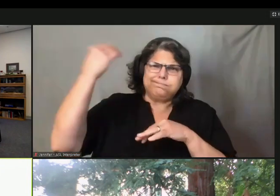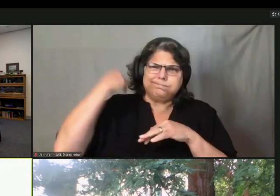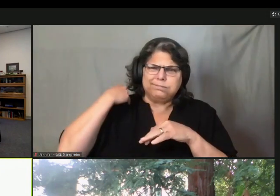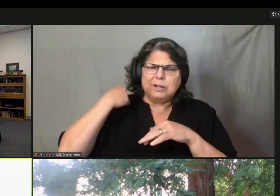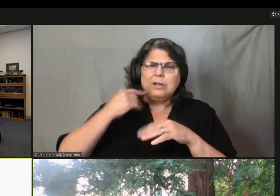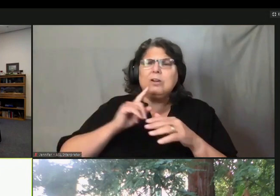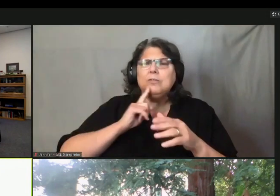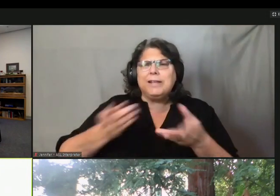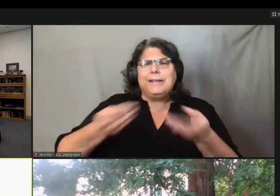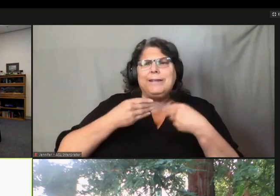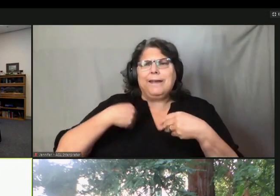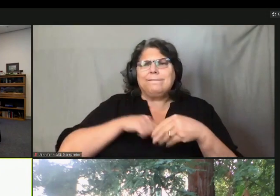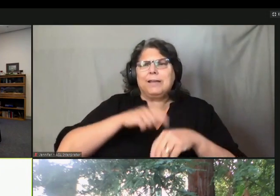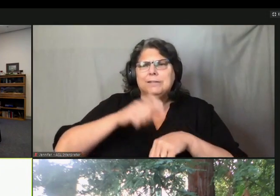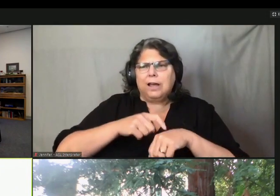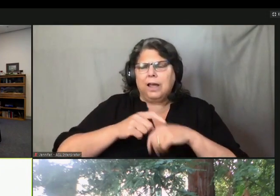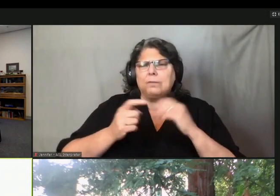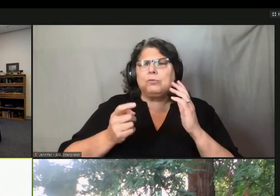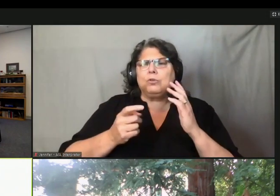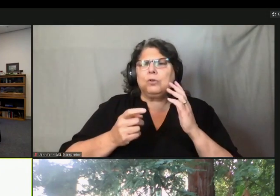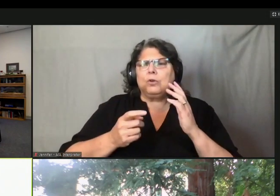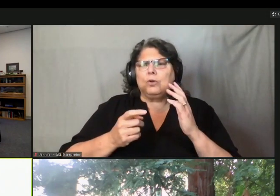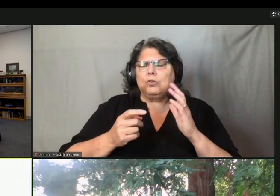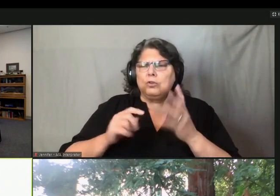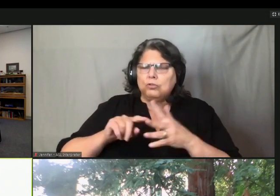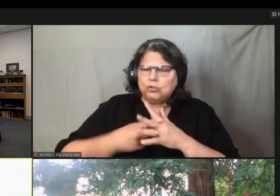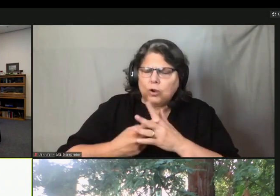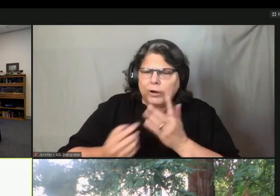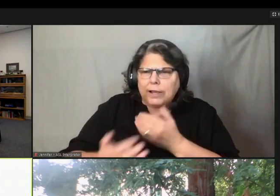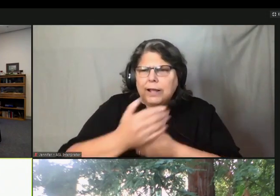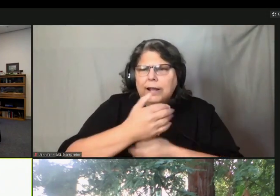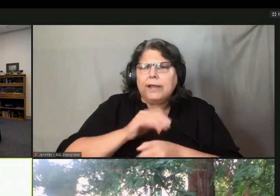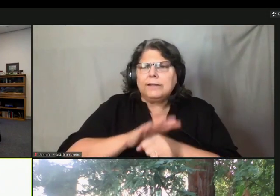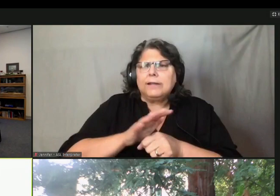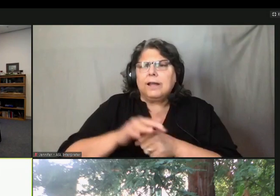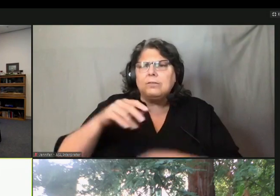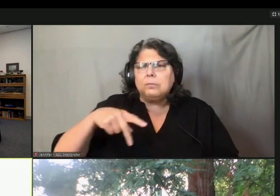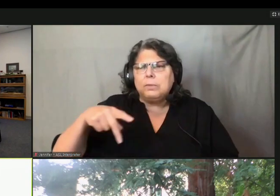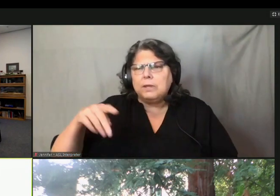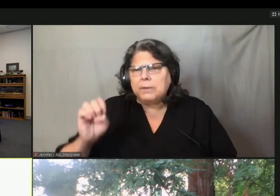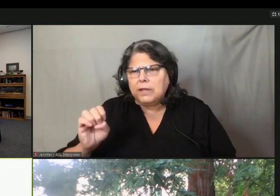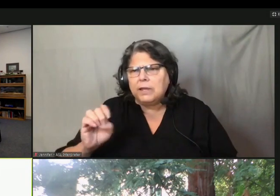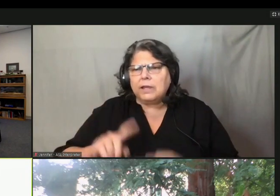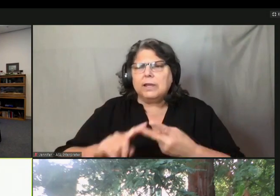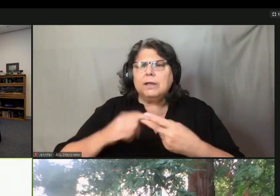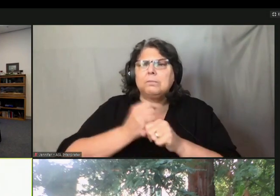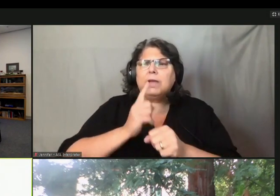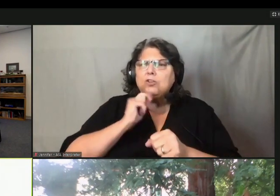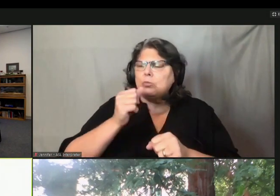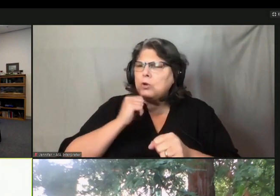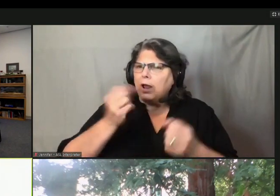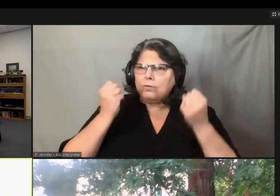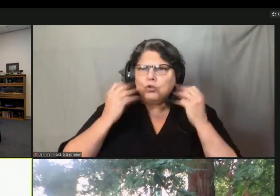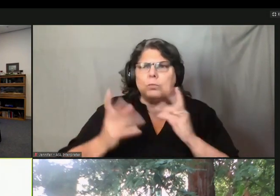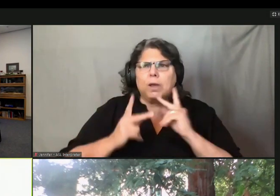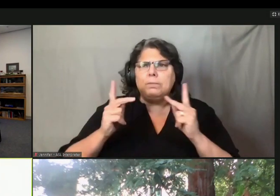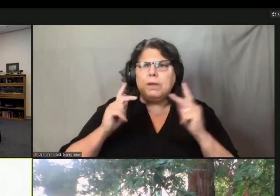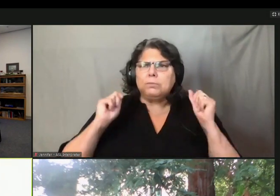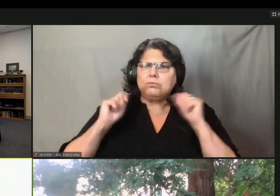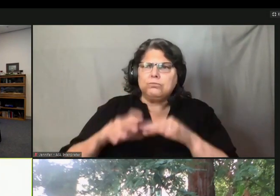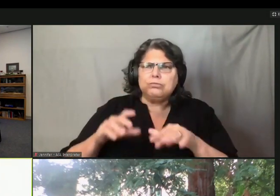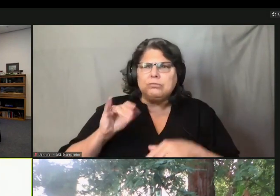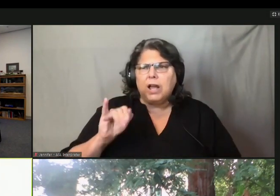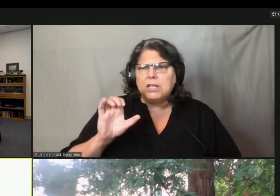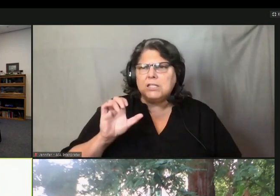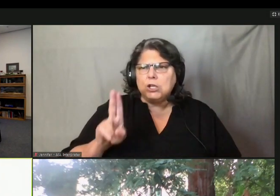us time to stockpile PPE and ensure no there wasn't a run on ICU beds. So I guess this is a question for